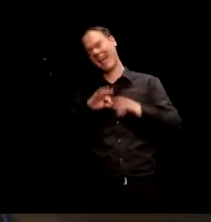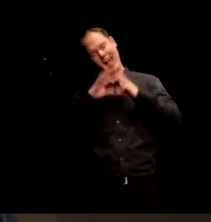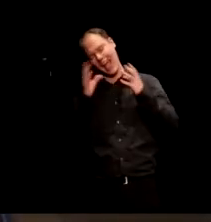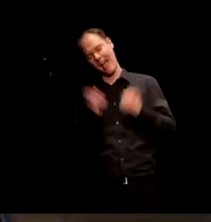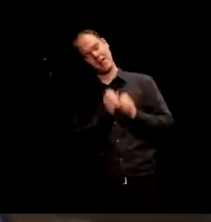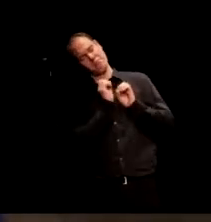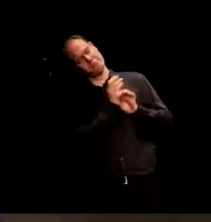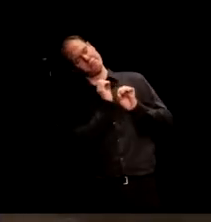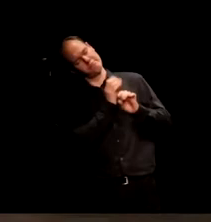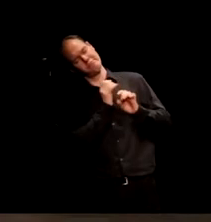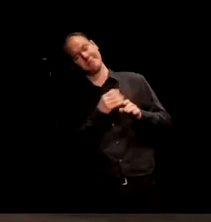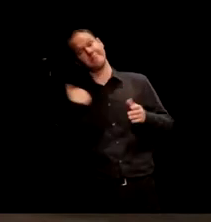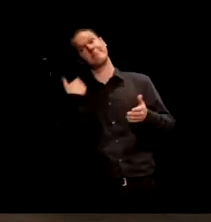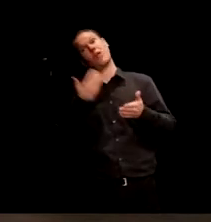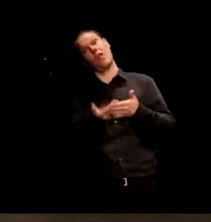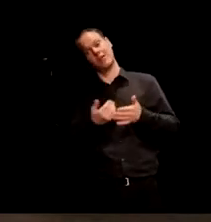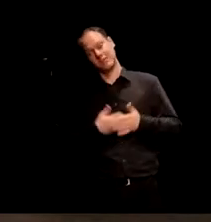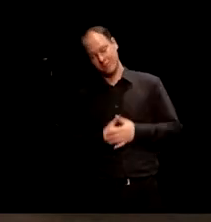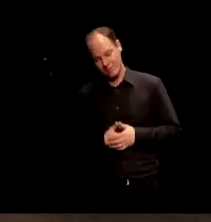all along.